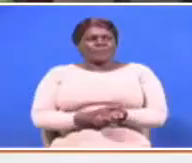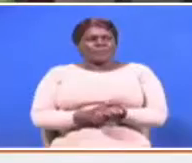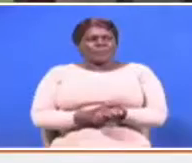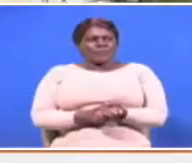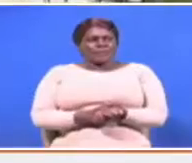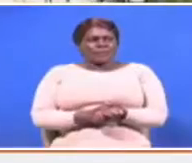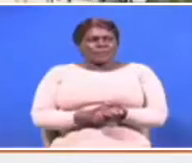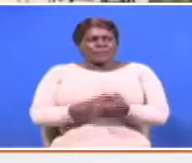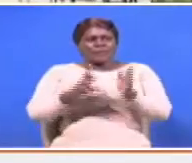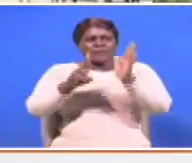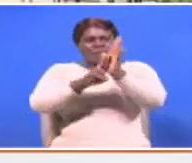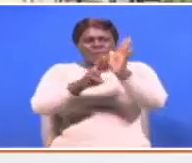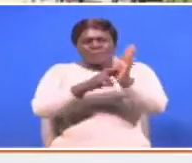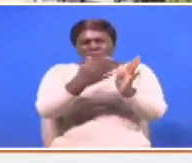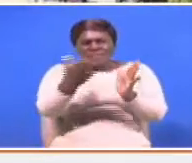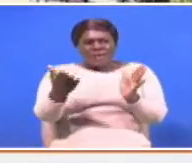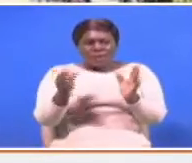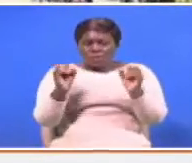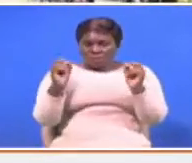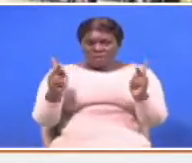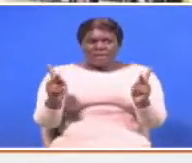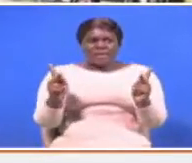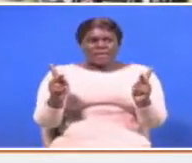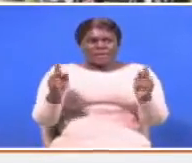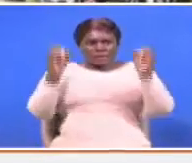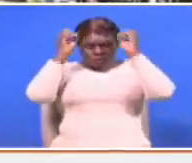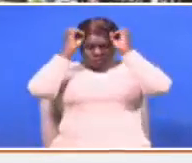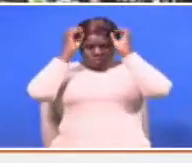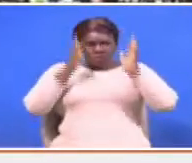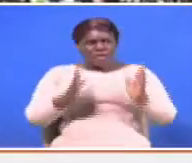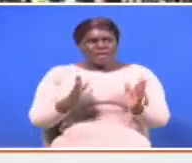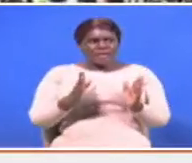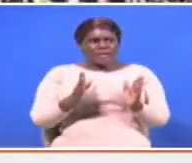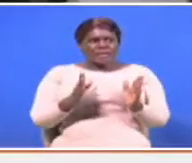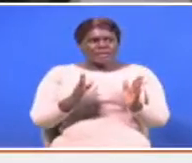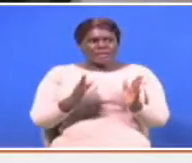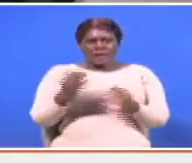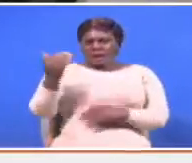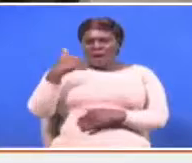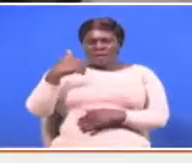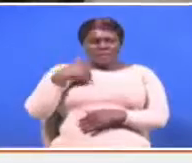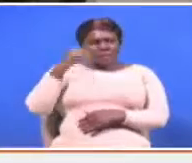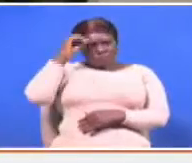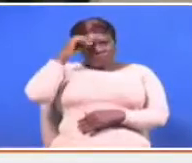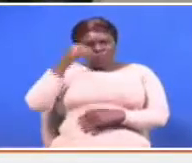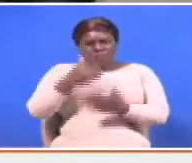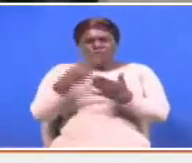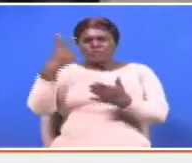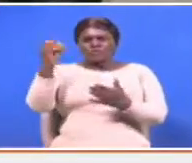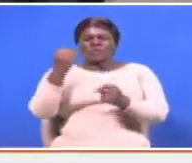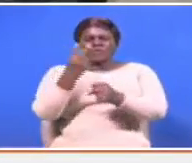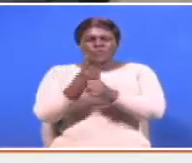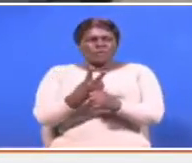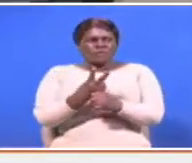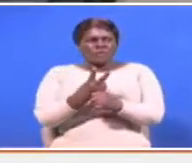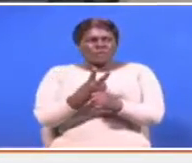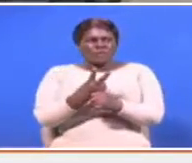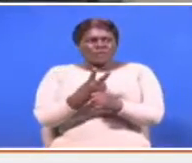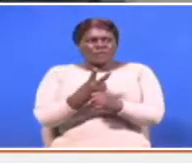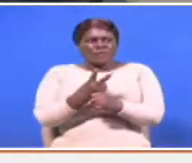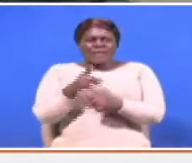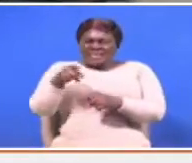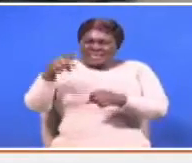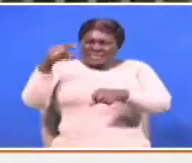as representatives there. Okay? Students, they used to sit, by the way, previously before 2012. That is where the rain